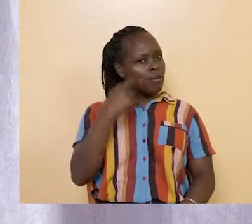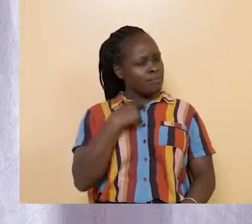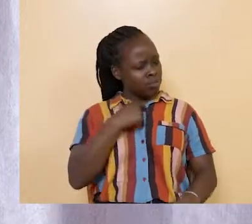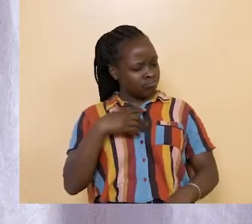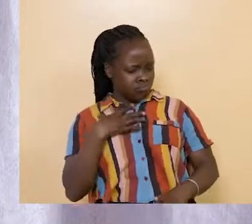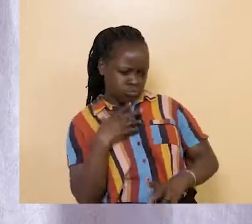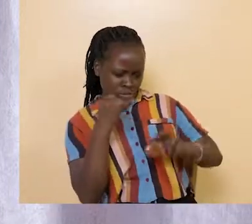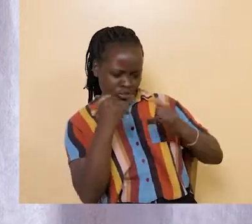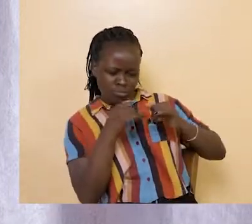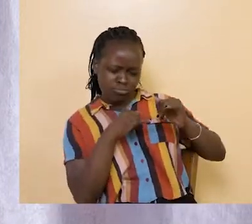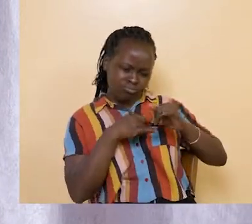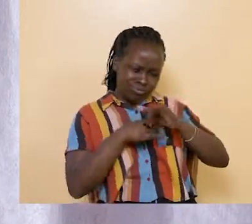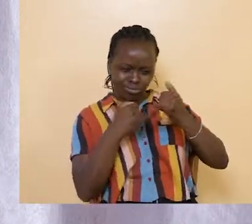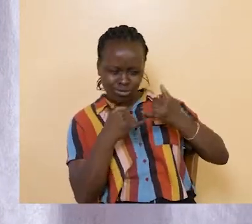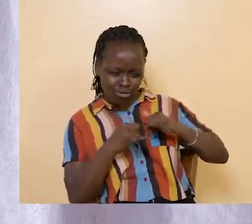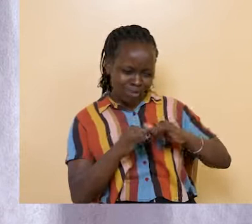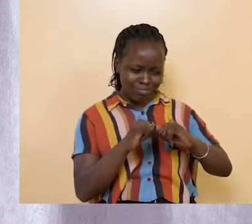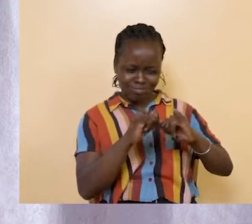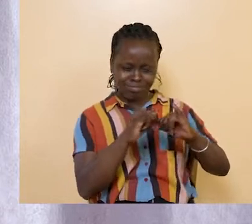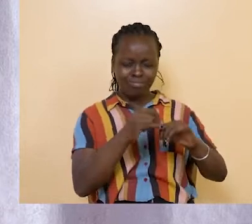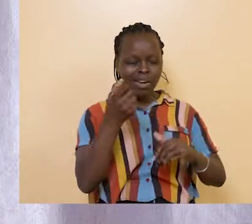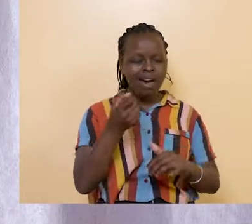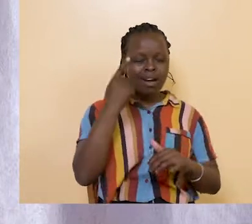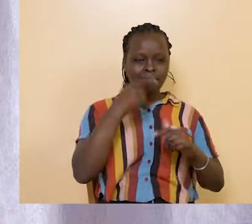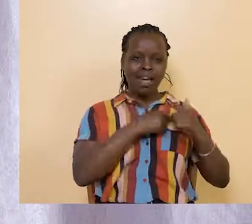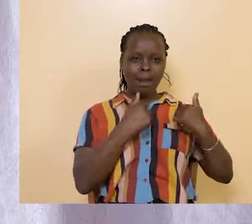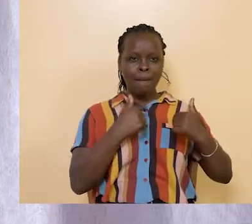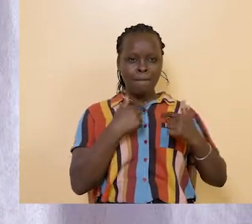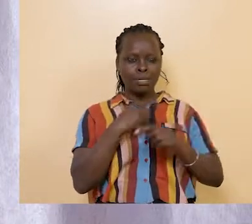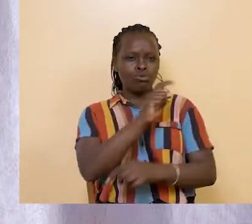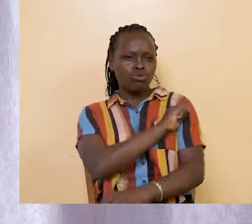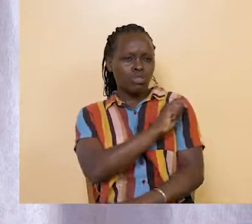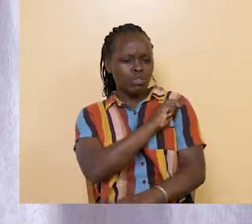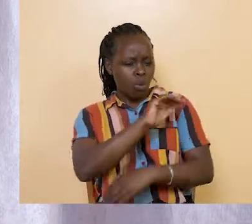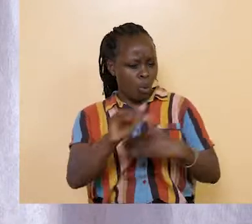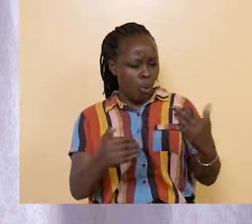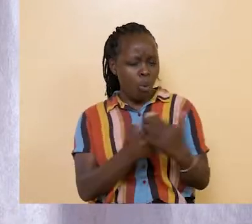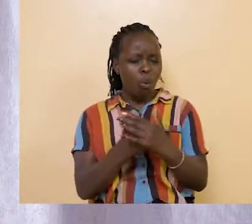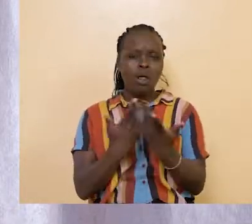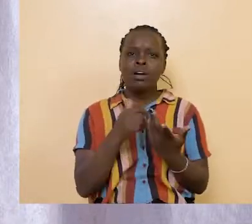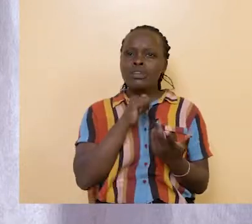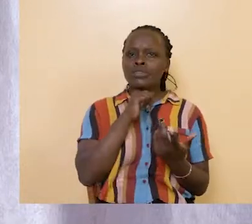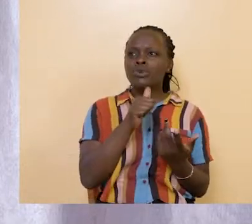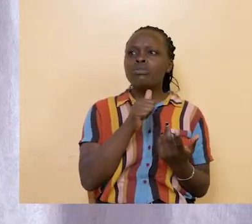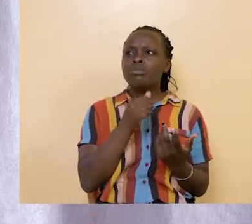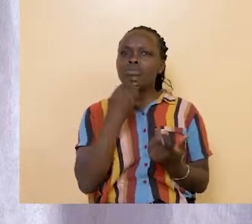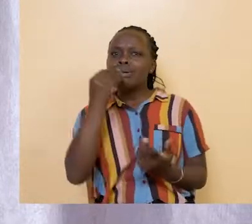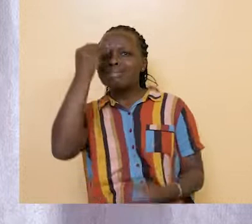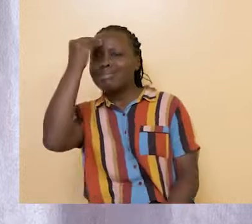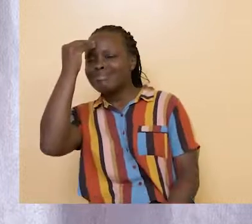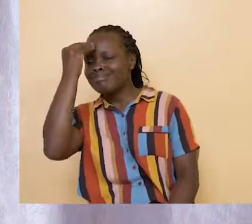of the human. I get to the root of things. I treat them as they really are, not as they pretend to